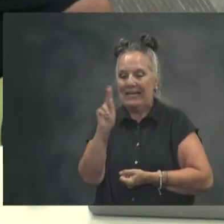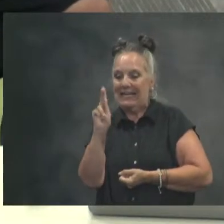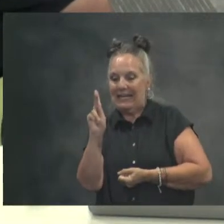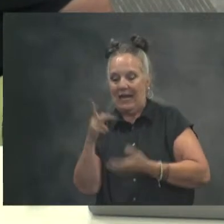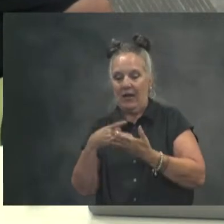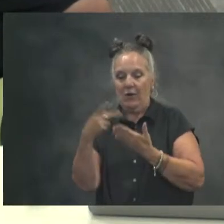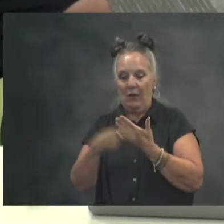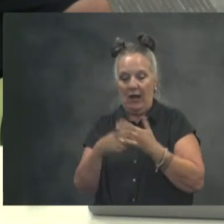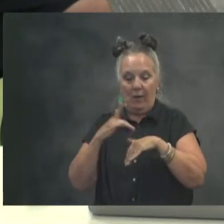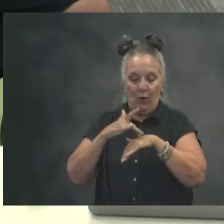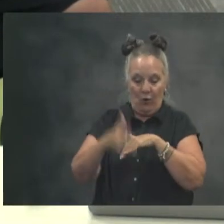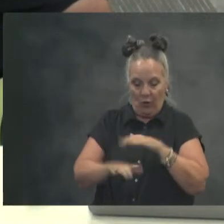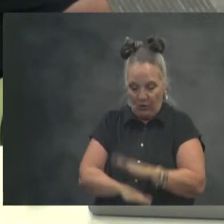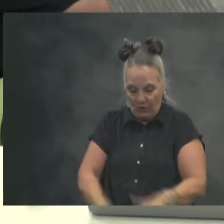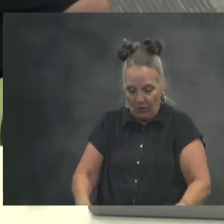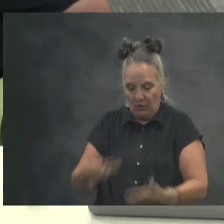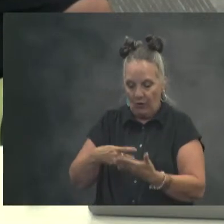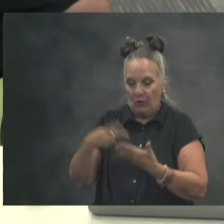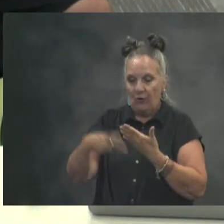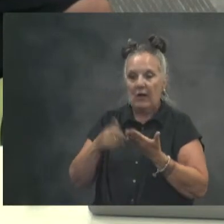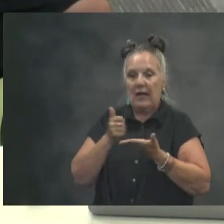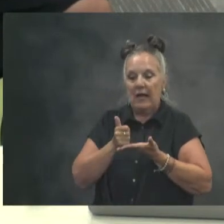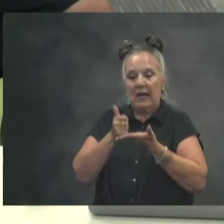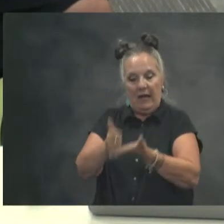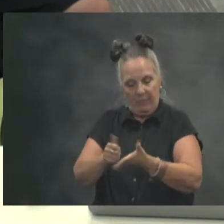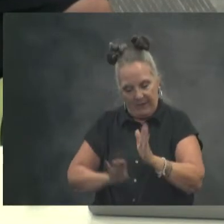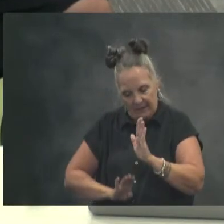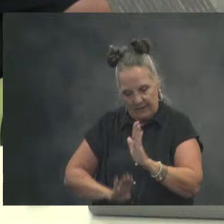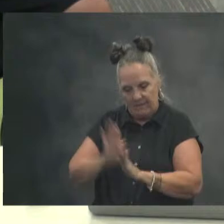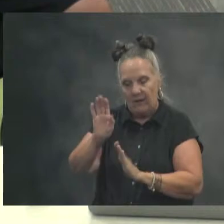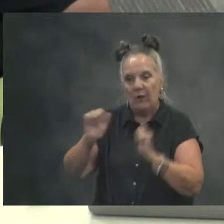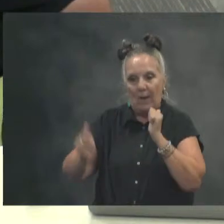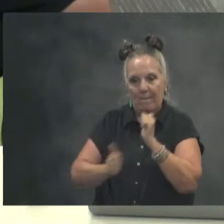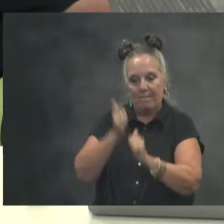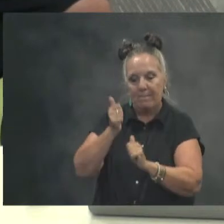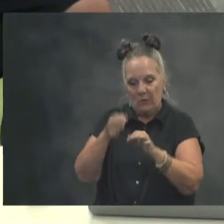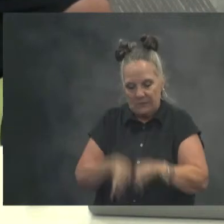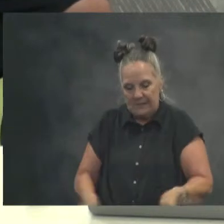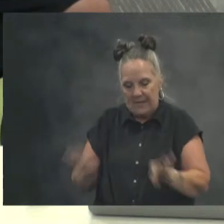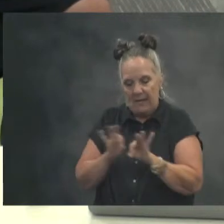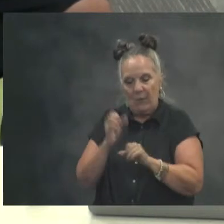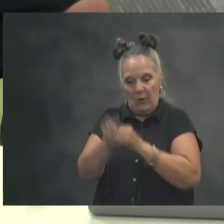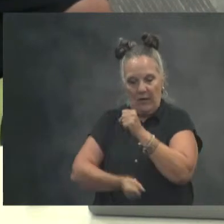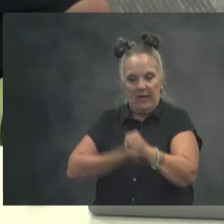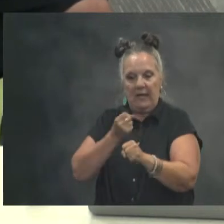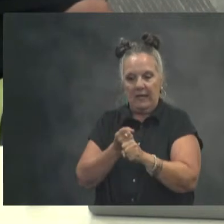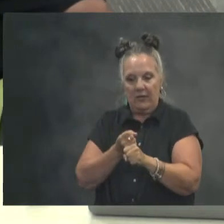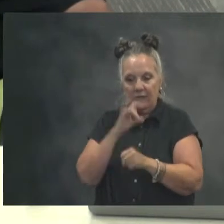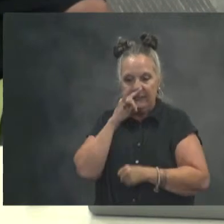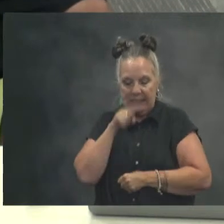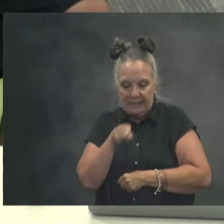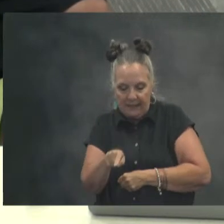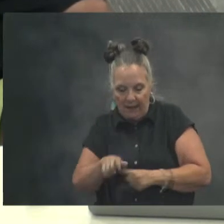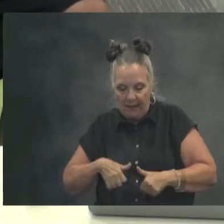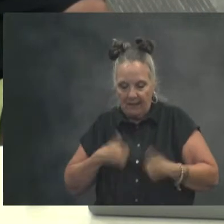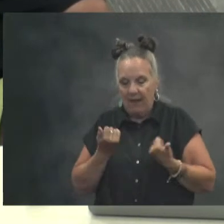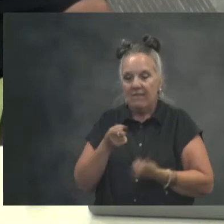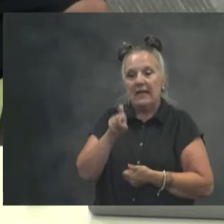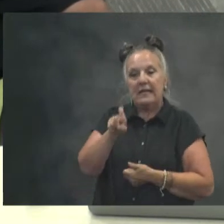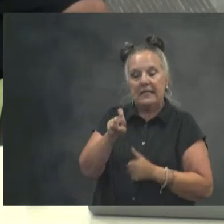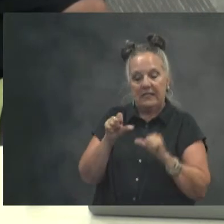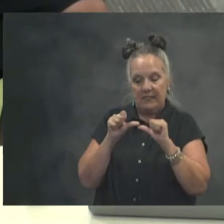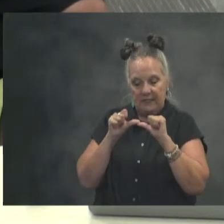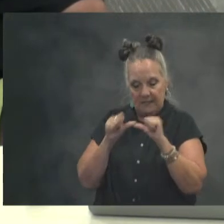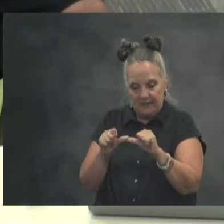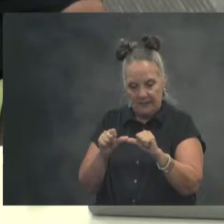Early childhood programs help to develop the most important years in a child's life. It's necessary to continue